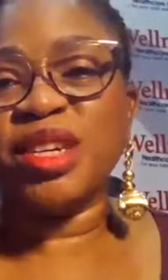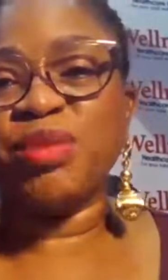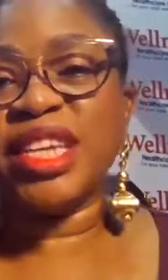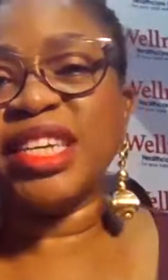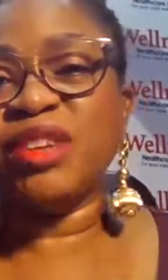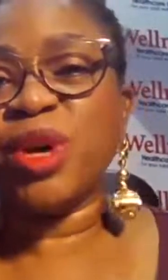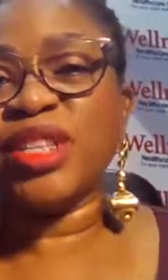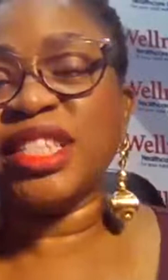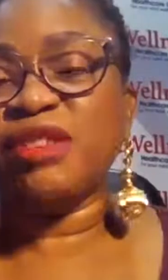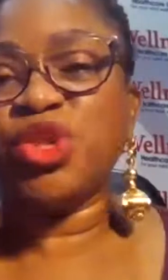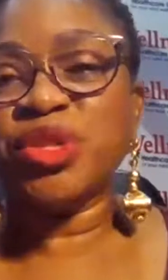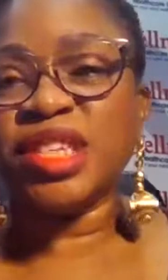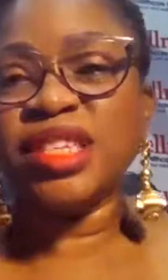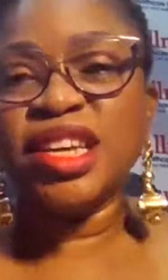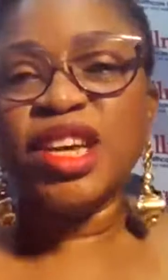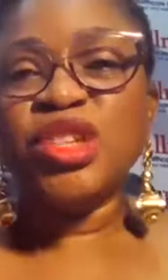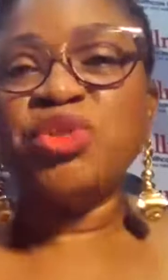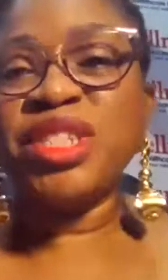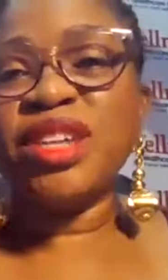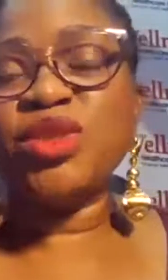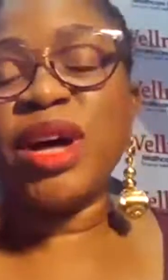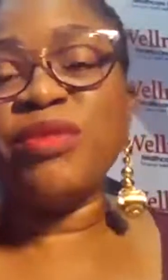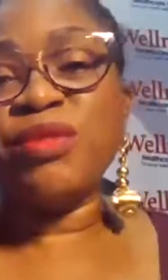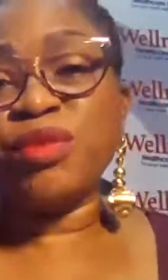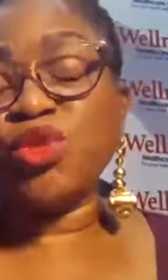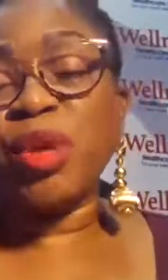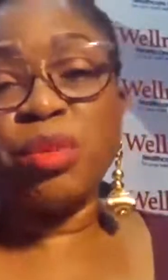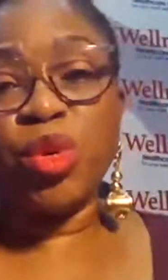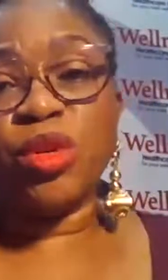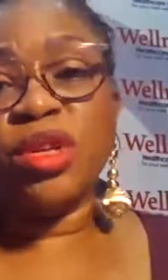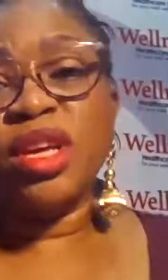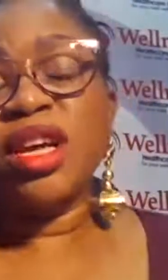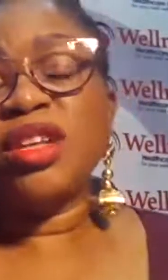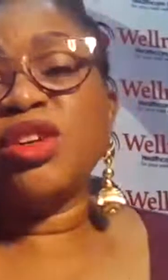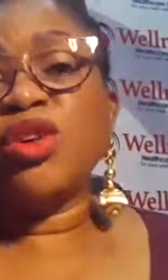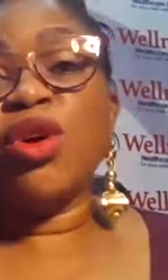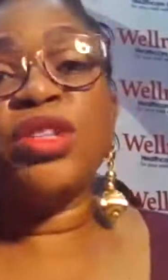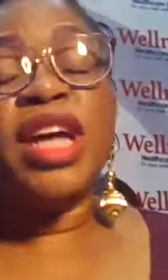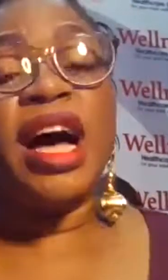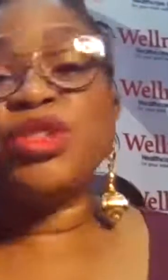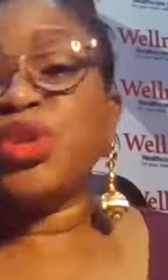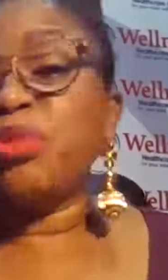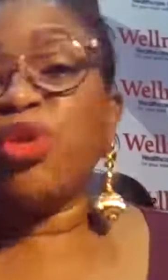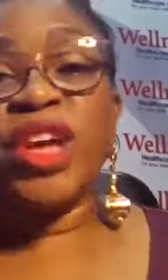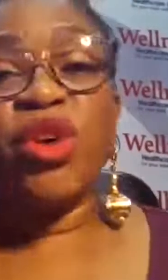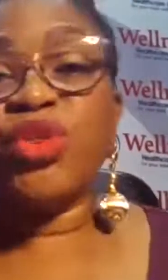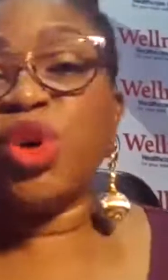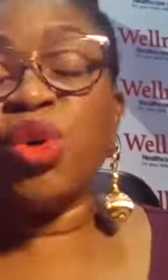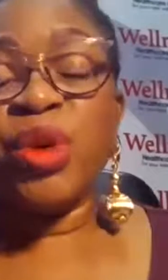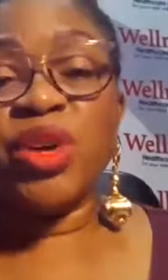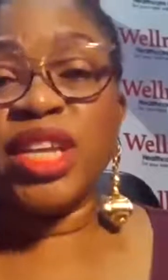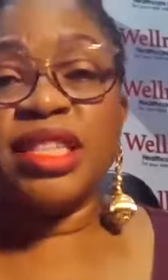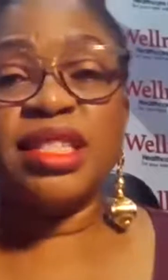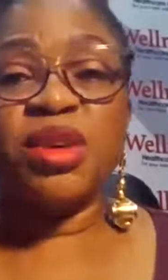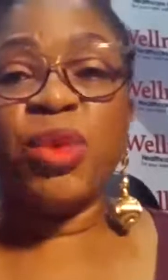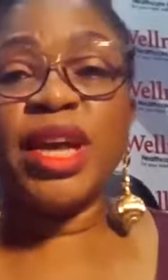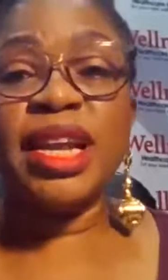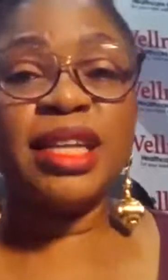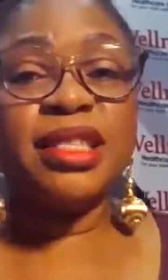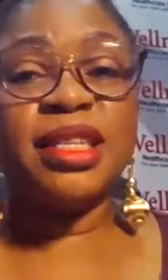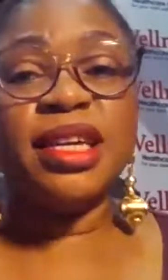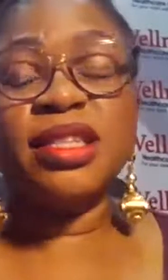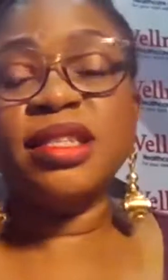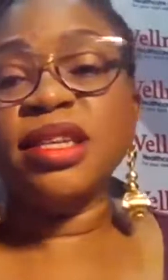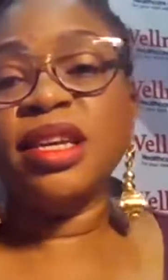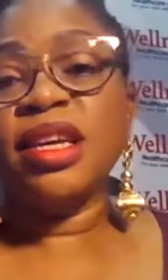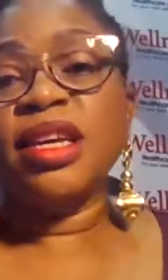month, a day Wellness have chosen to reach out to people on how to improve their overall wellness. We're